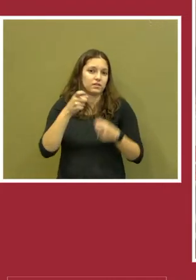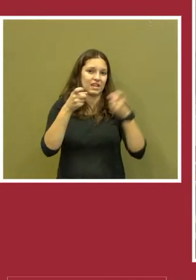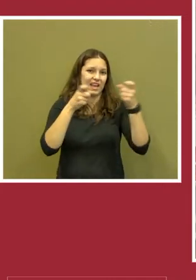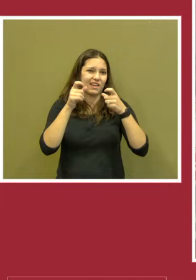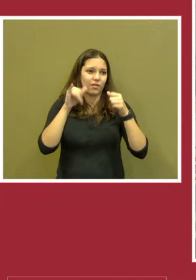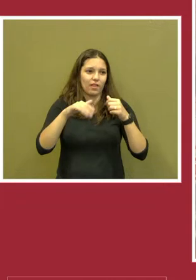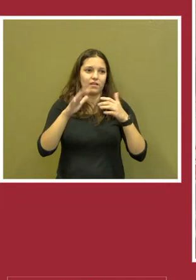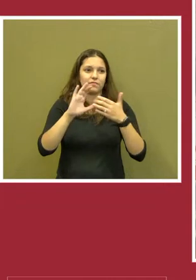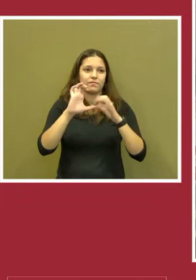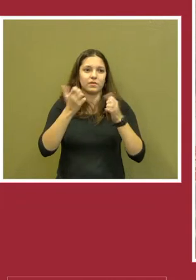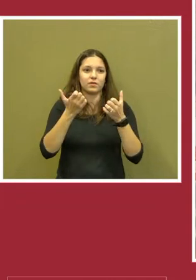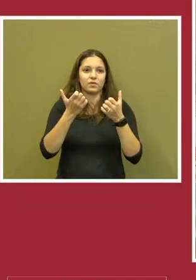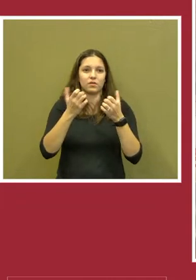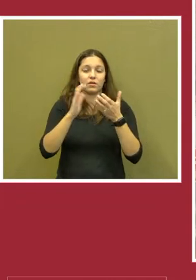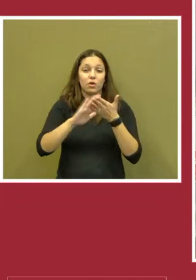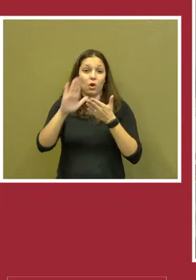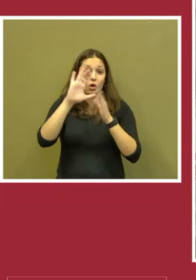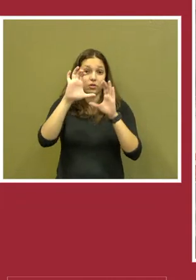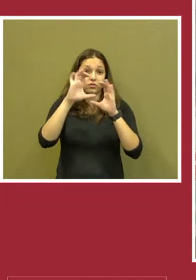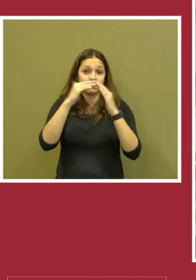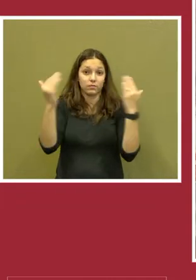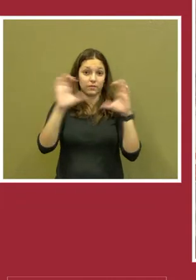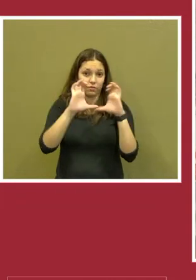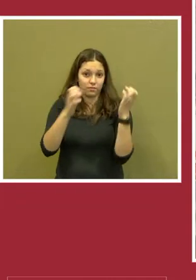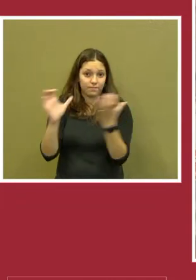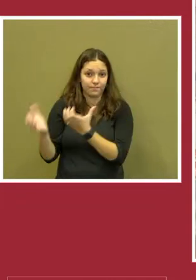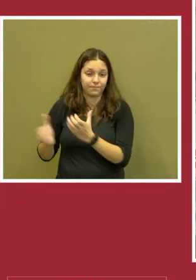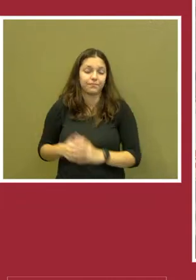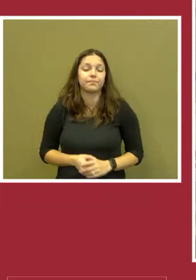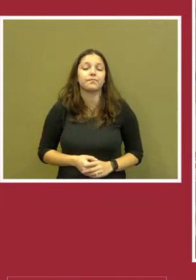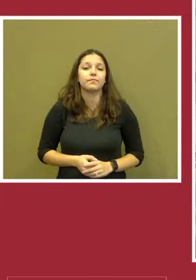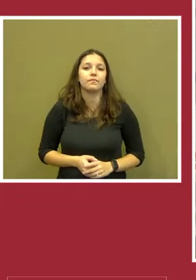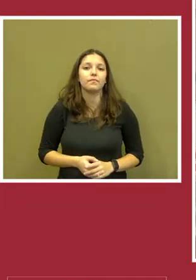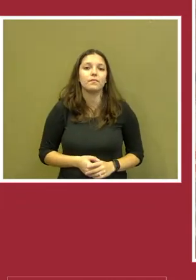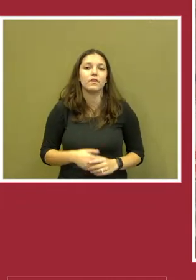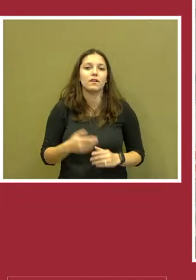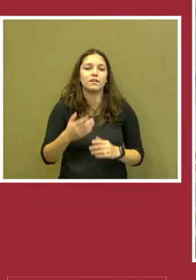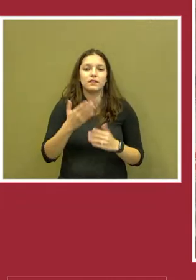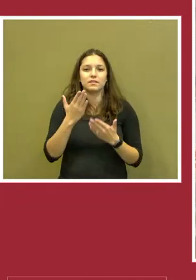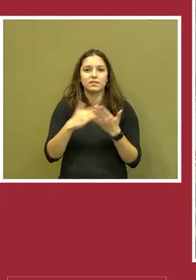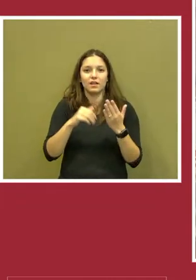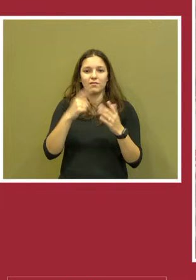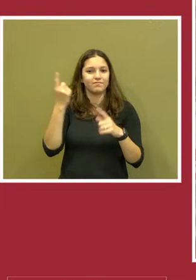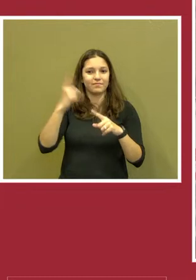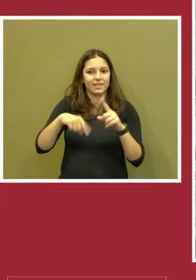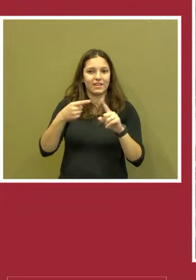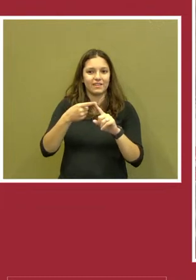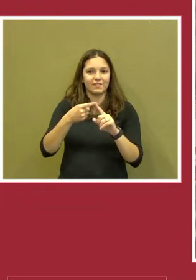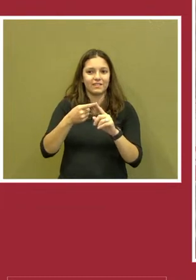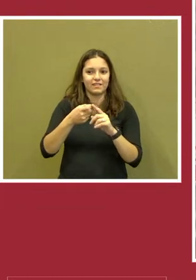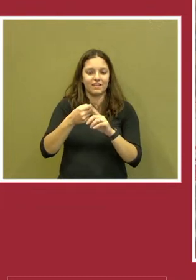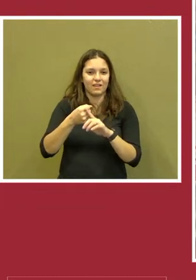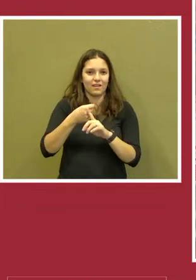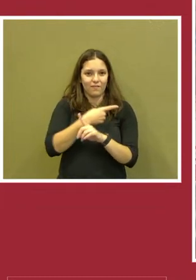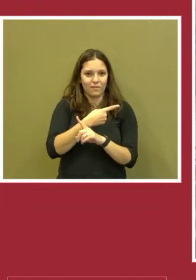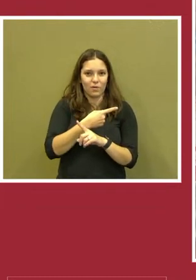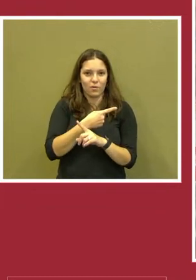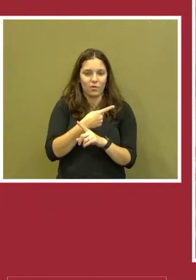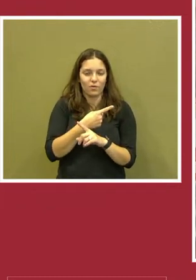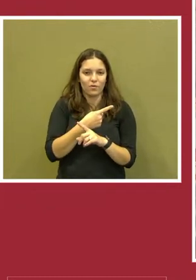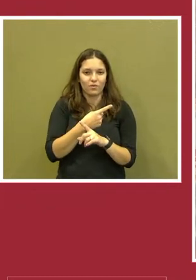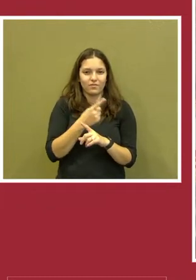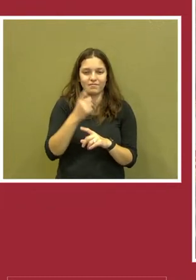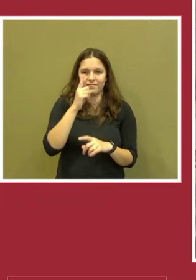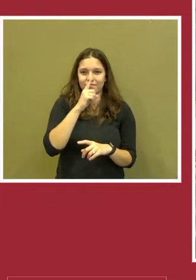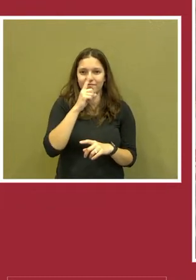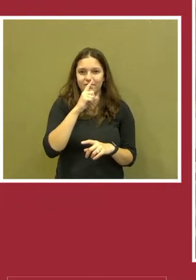that college-level coursework. I think there are some like unavoidable fallacies in the way